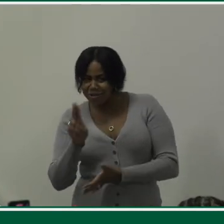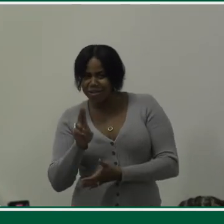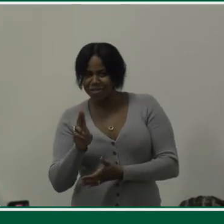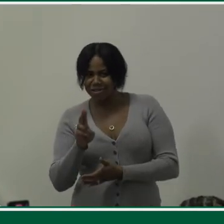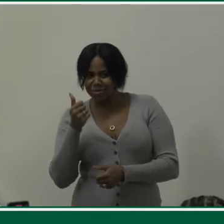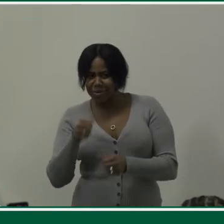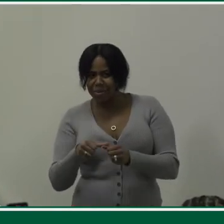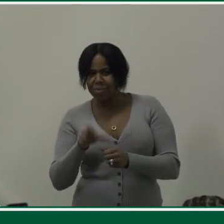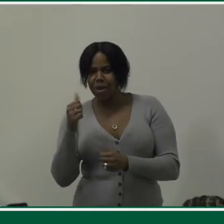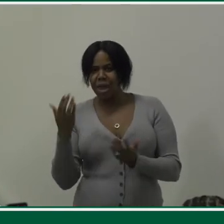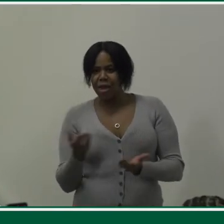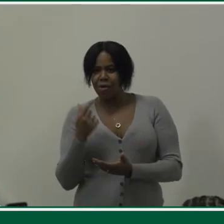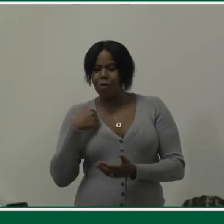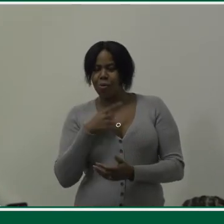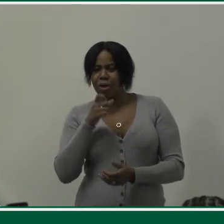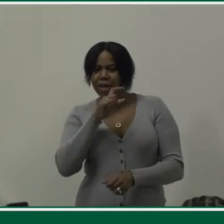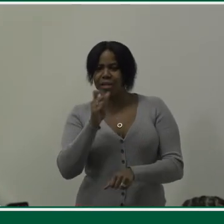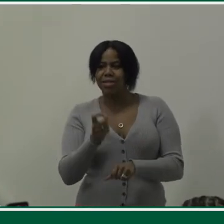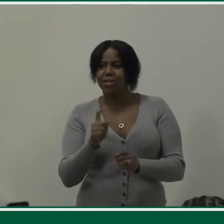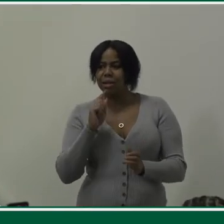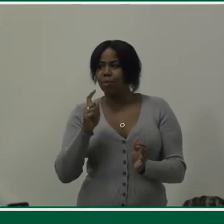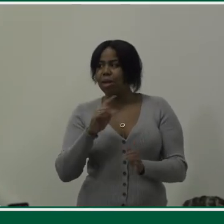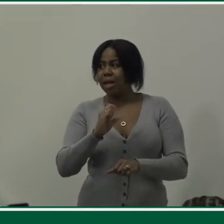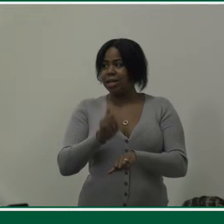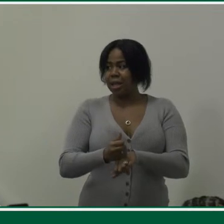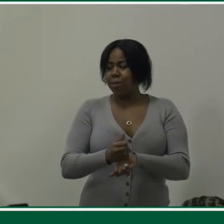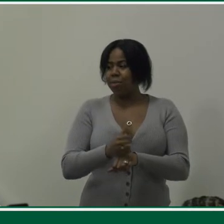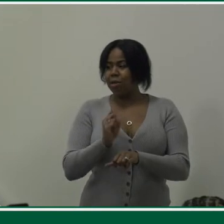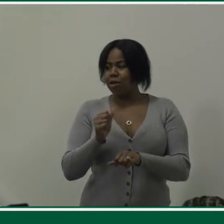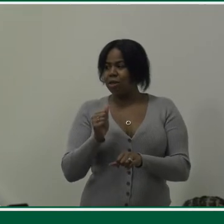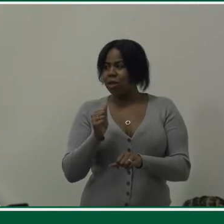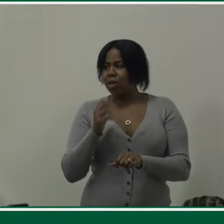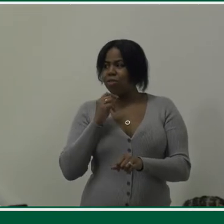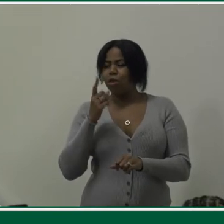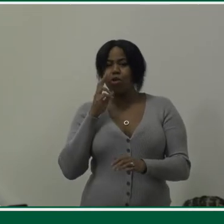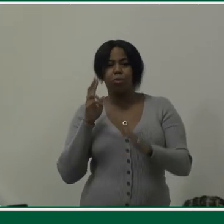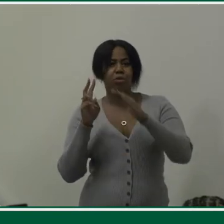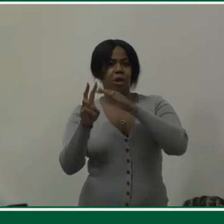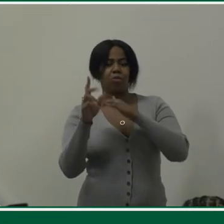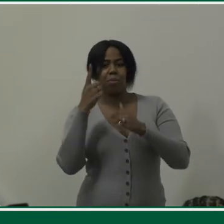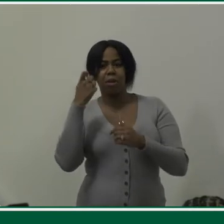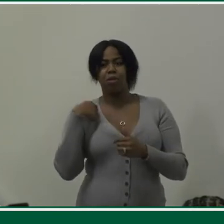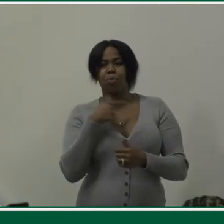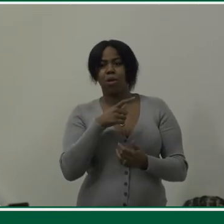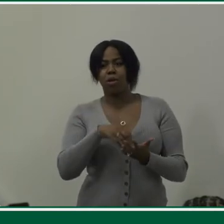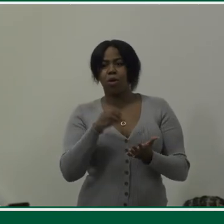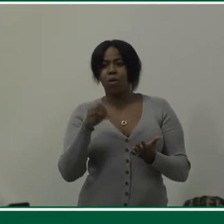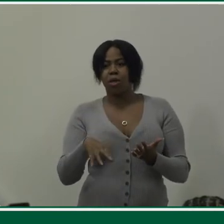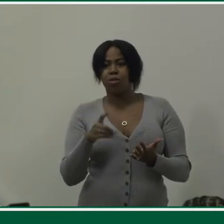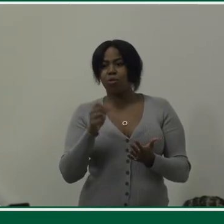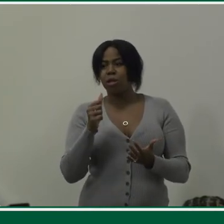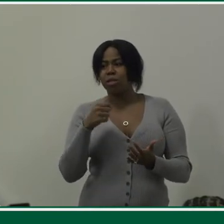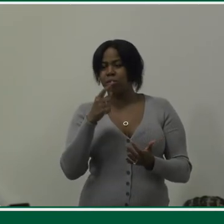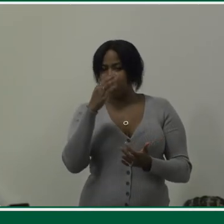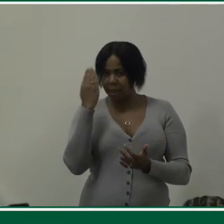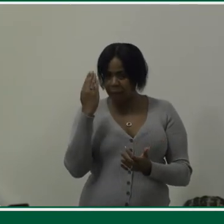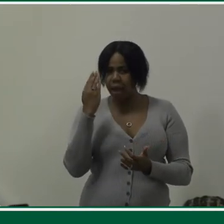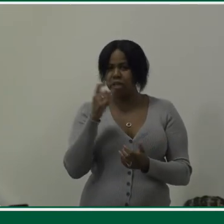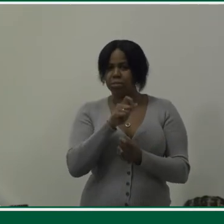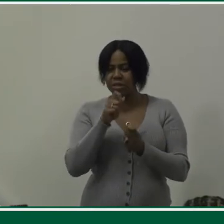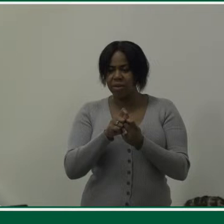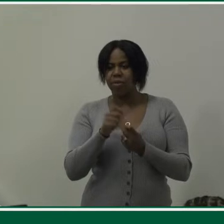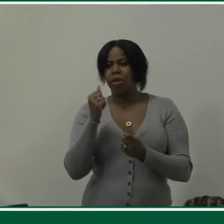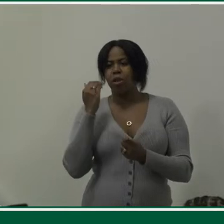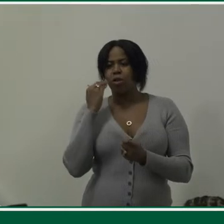Here to establish Black educational trajectories, because we know every Black scholar deserves to have a legacy. And we know at